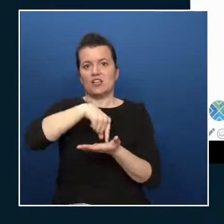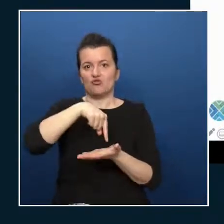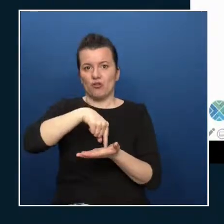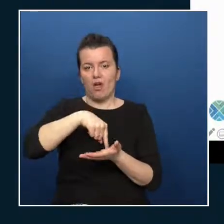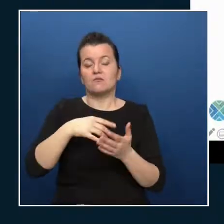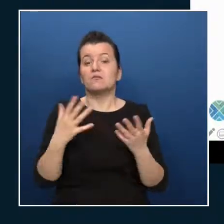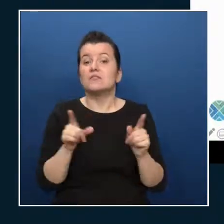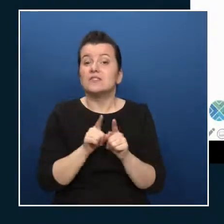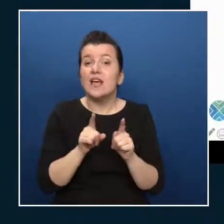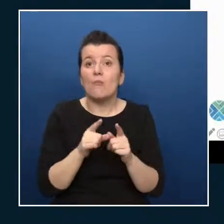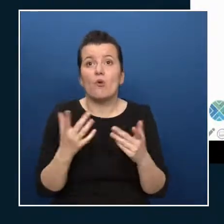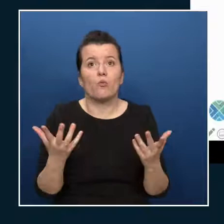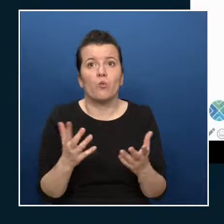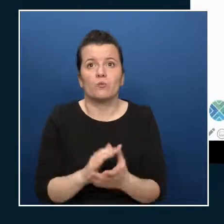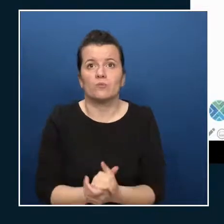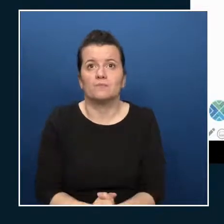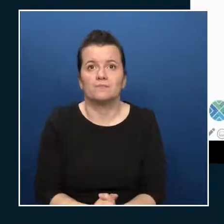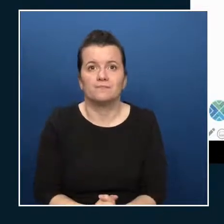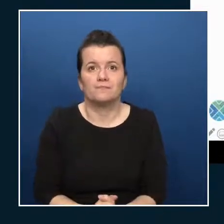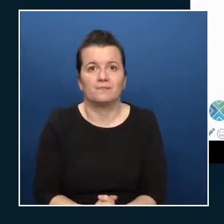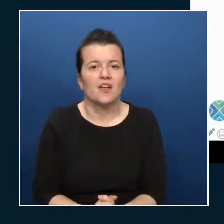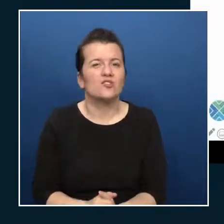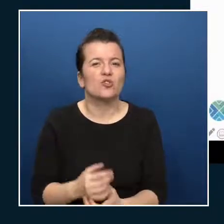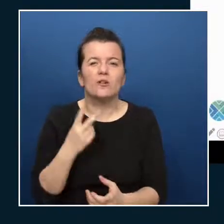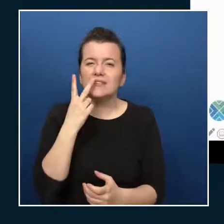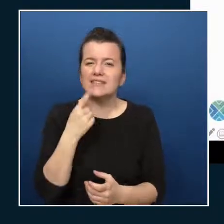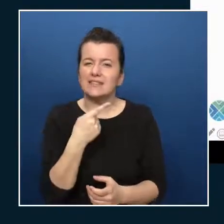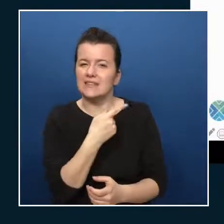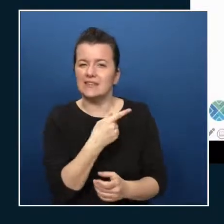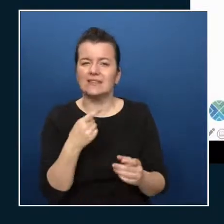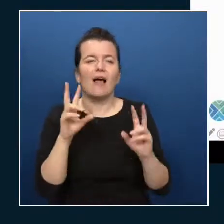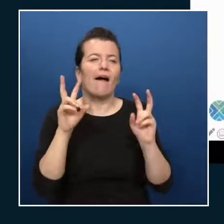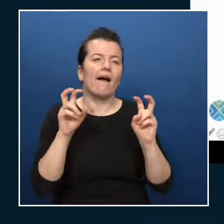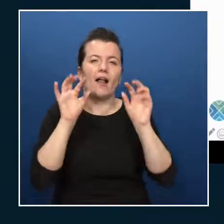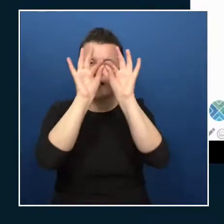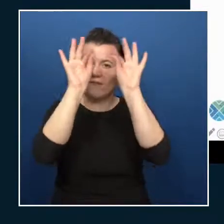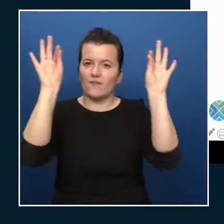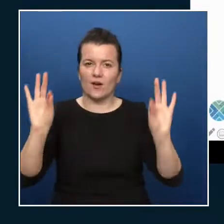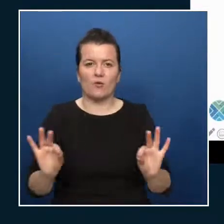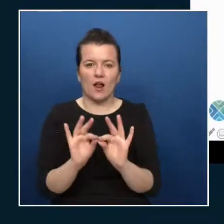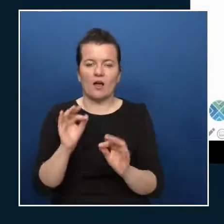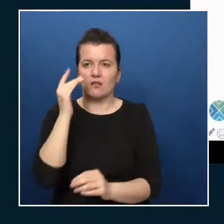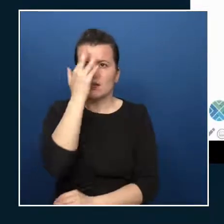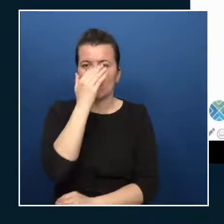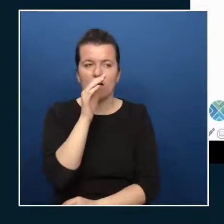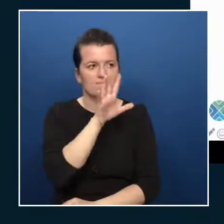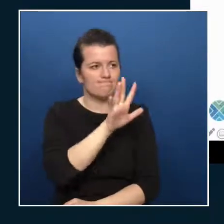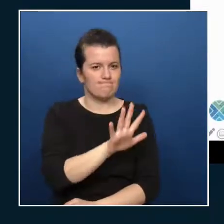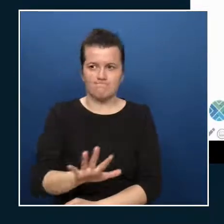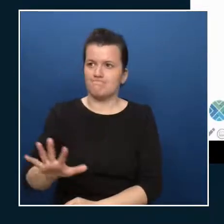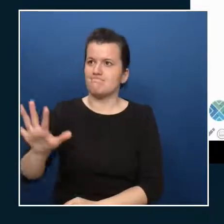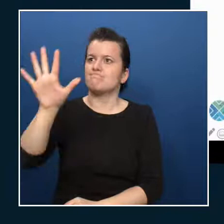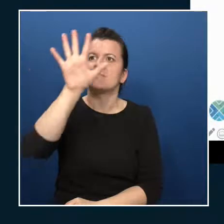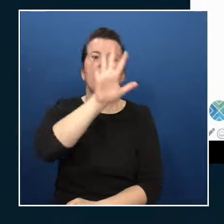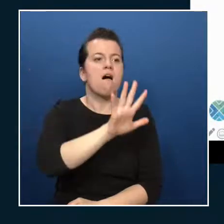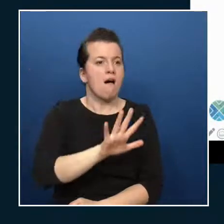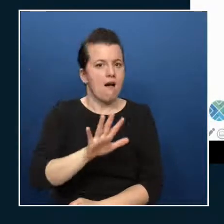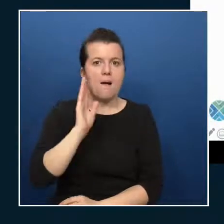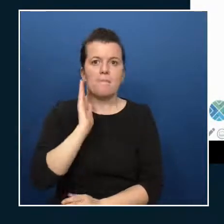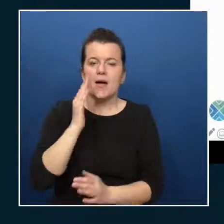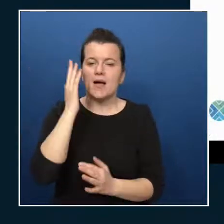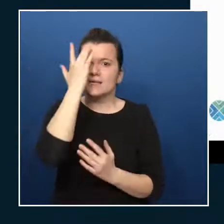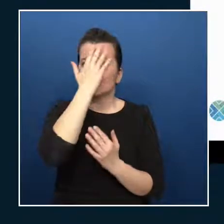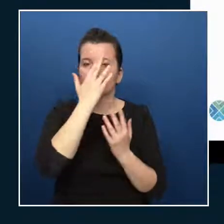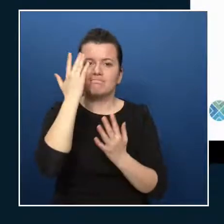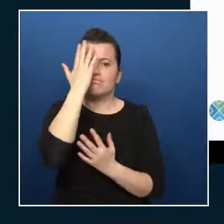Or so it gives you like a framework for brainstorming. Like, hey, what do I have to think about? Right? The well-architected framework,